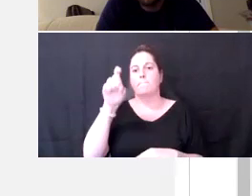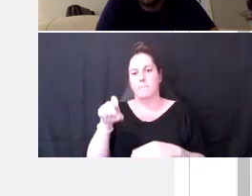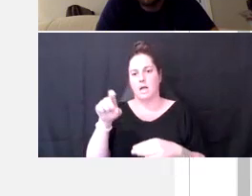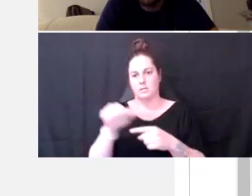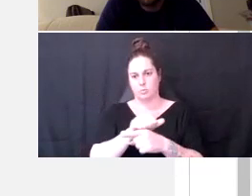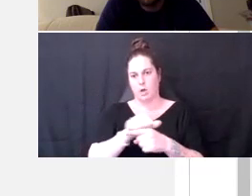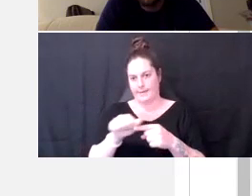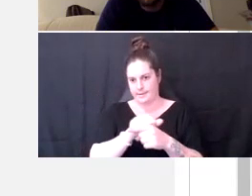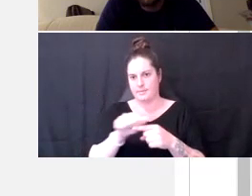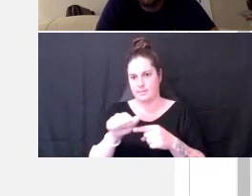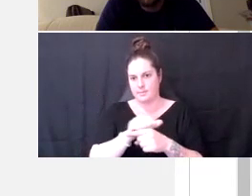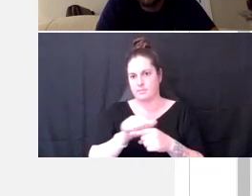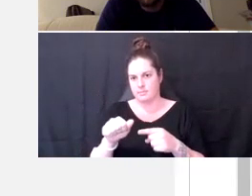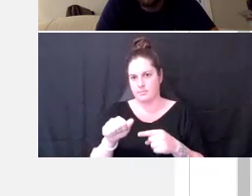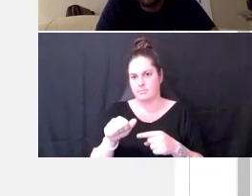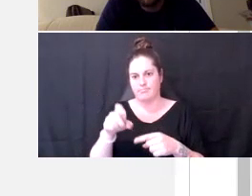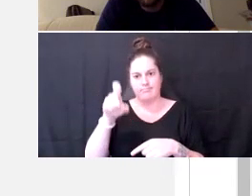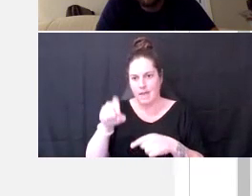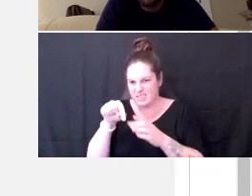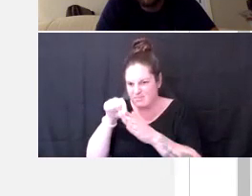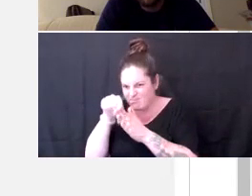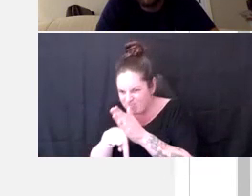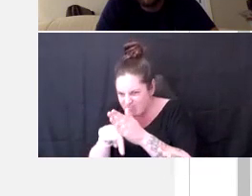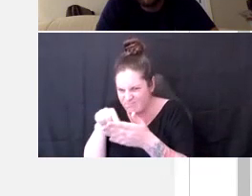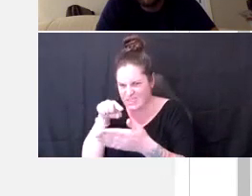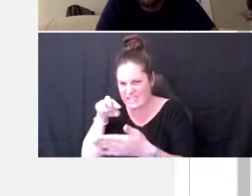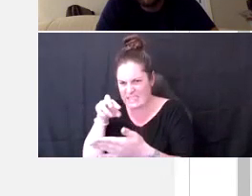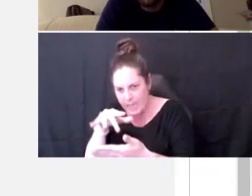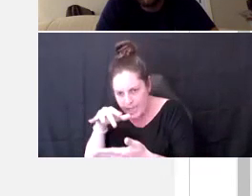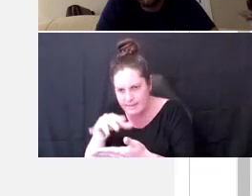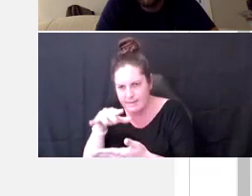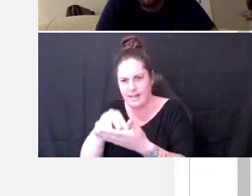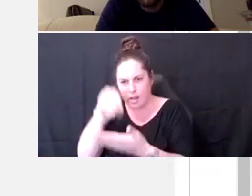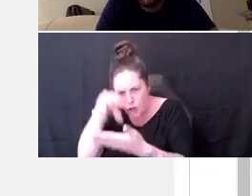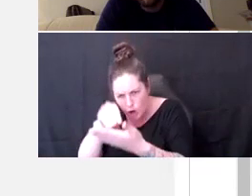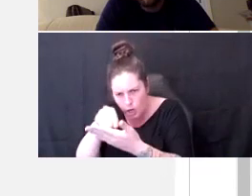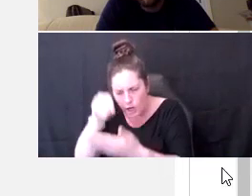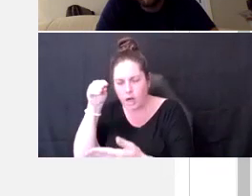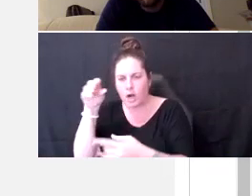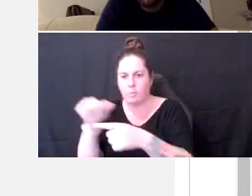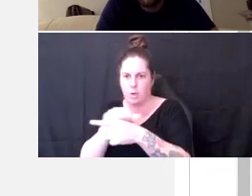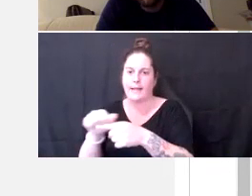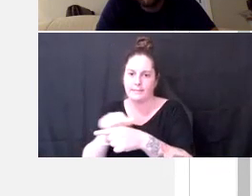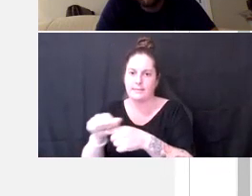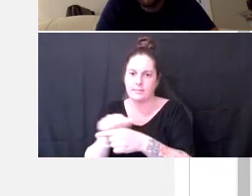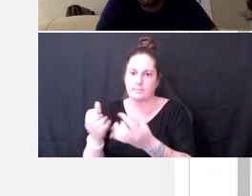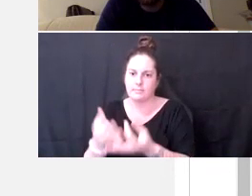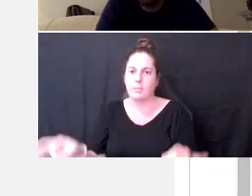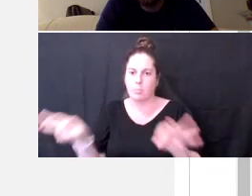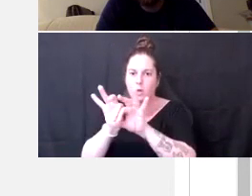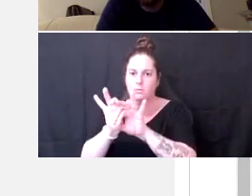you know, you just have to get down in the muck with it and practice, right? And ask